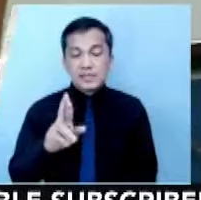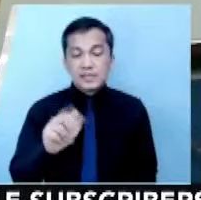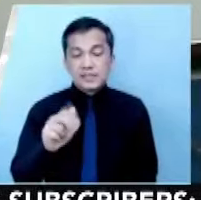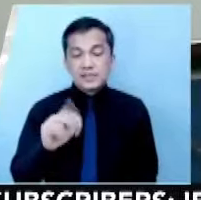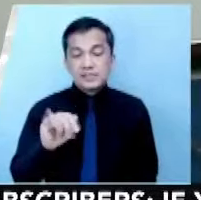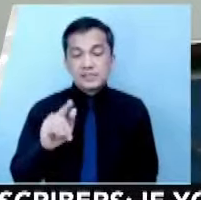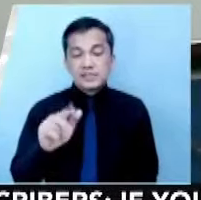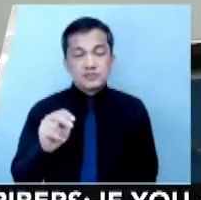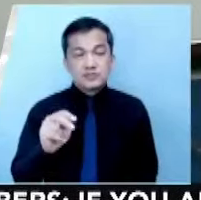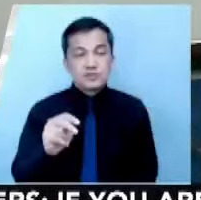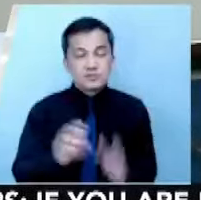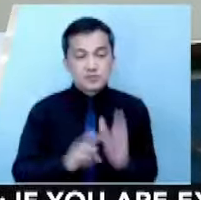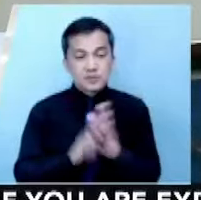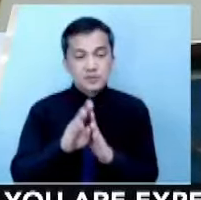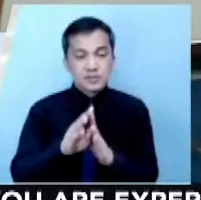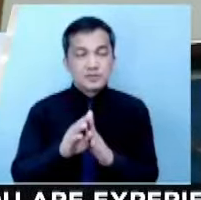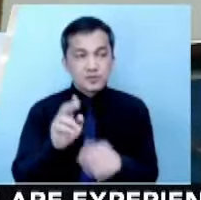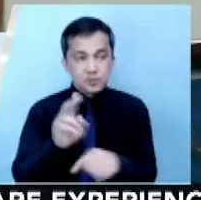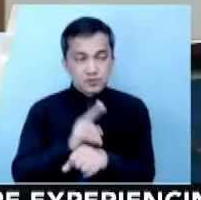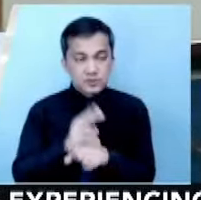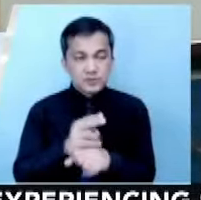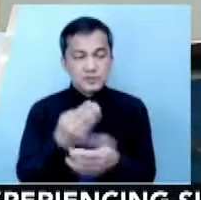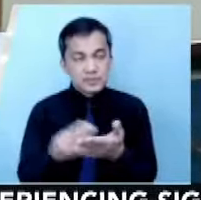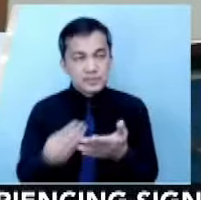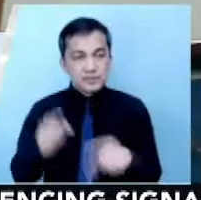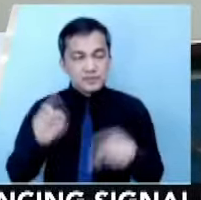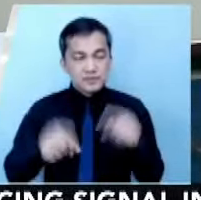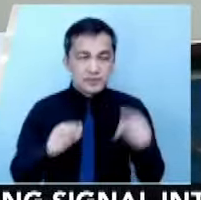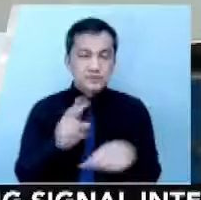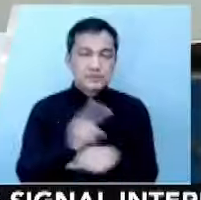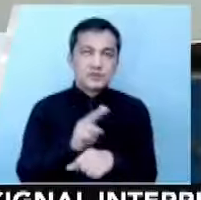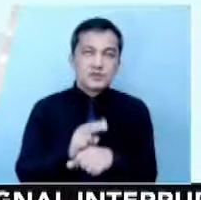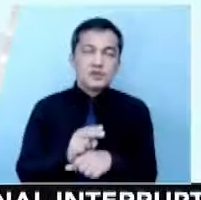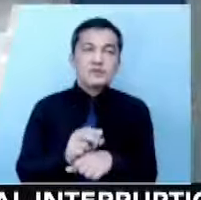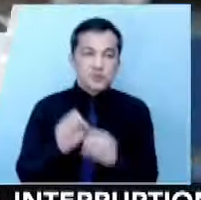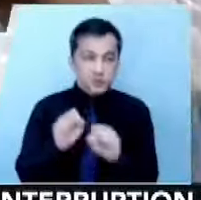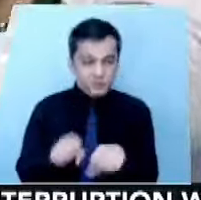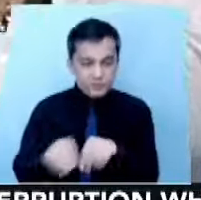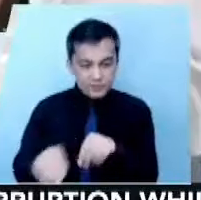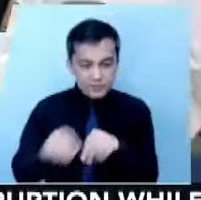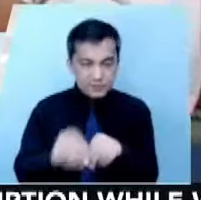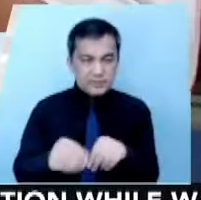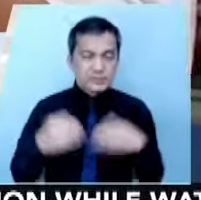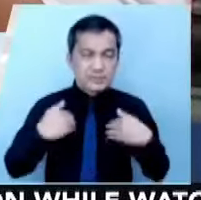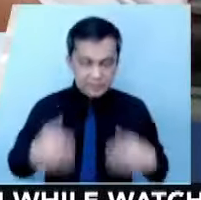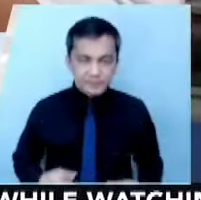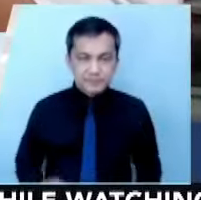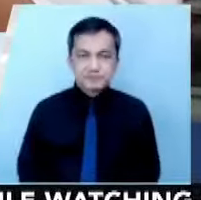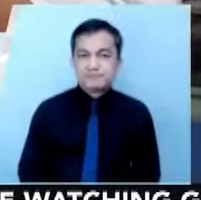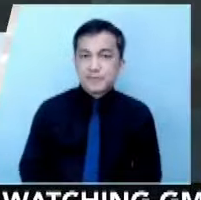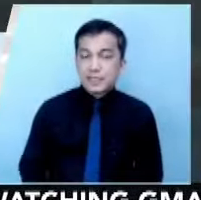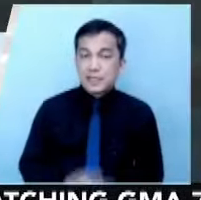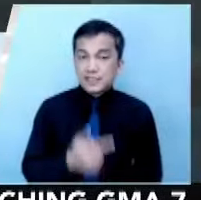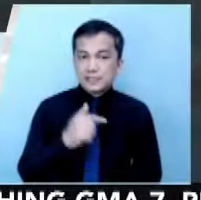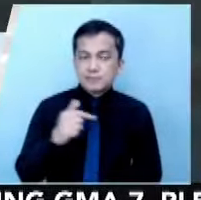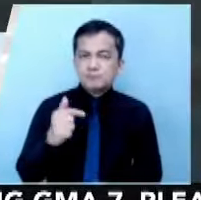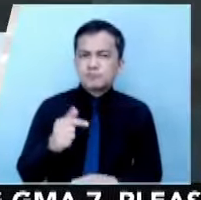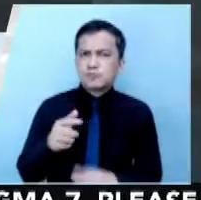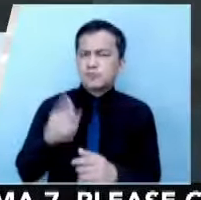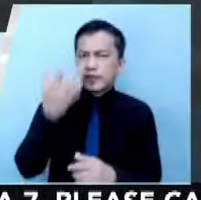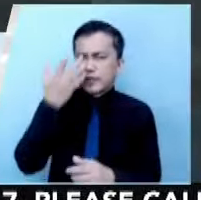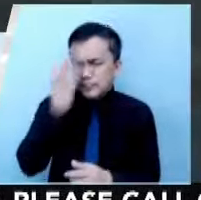materials, functional materials for different uses. Meron pang agriculture, pang health. Ang isa sa latest cutting-edge innovation nila, ang